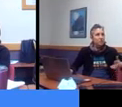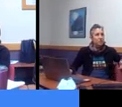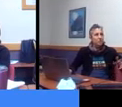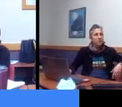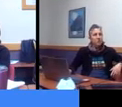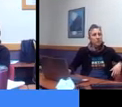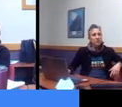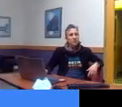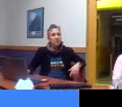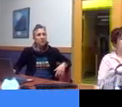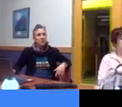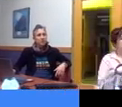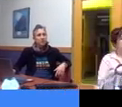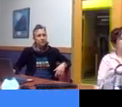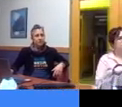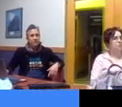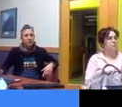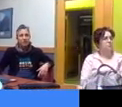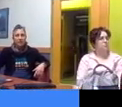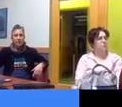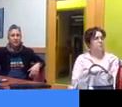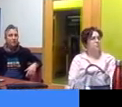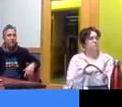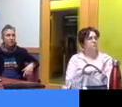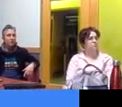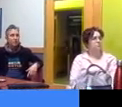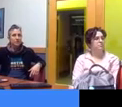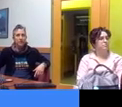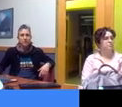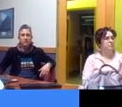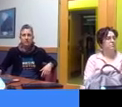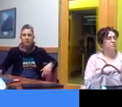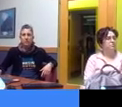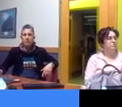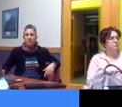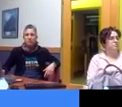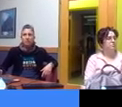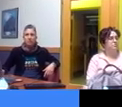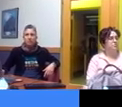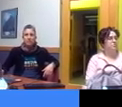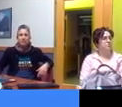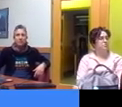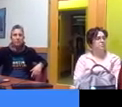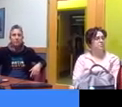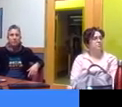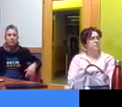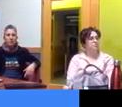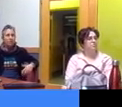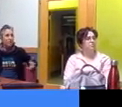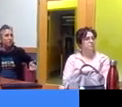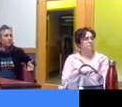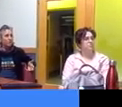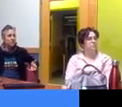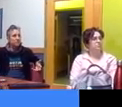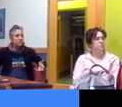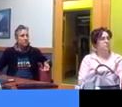human right to bodily autonomy. And, I think that in that way, abortion and, bodily autonomy with whether